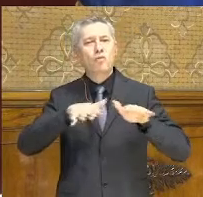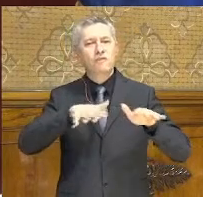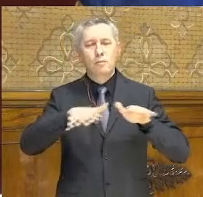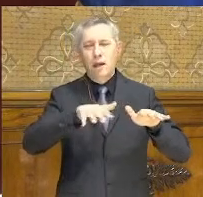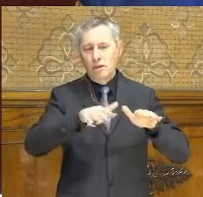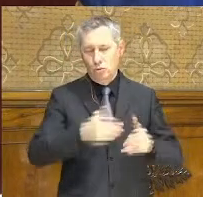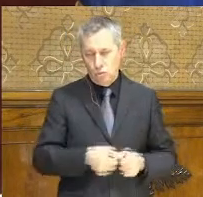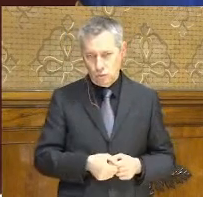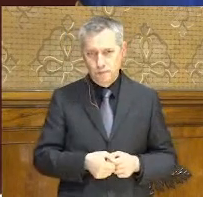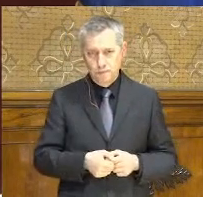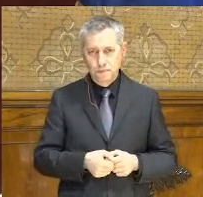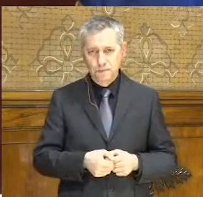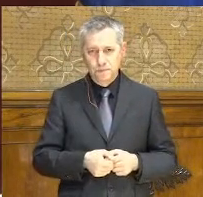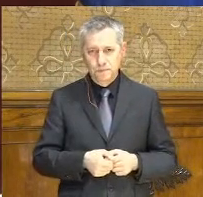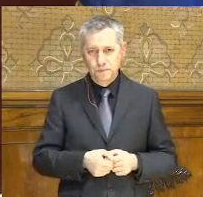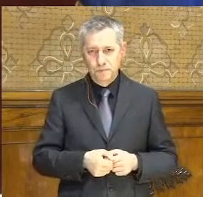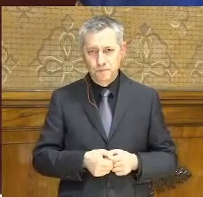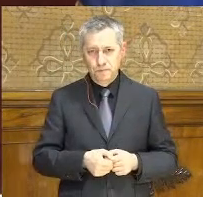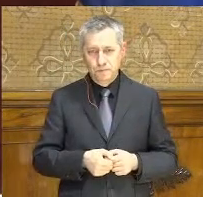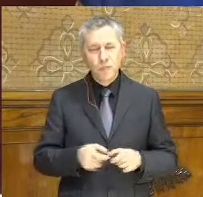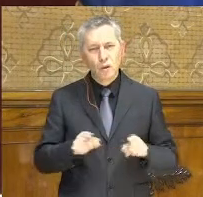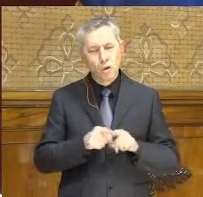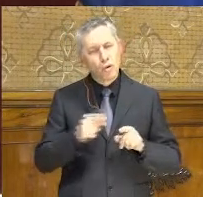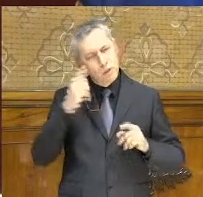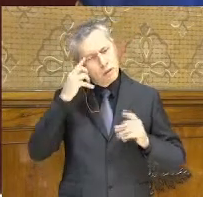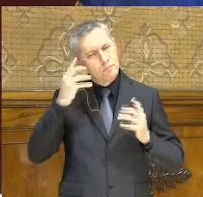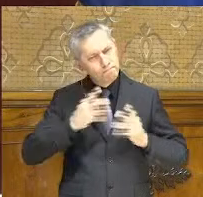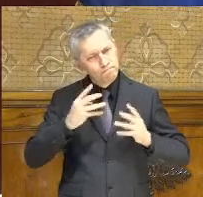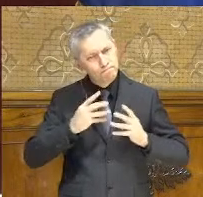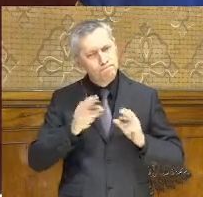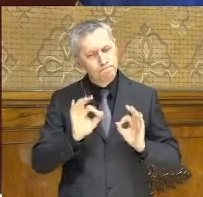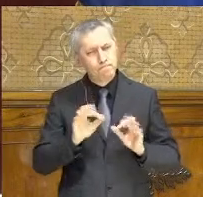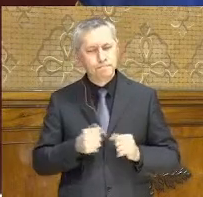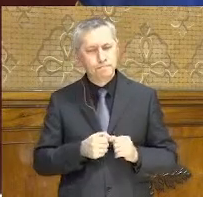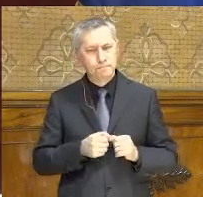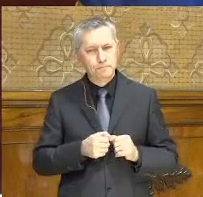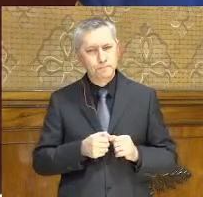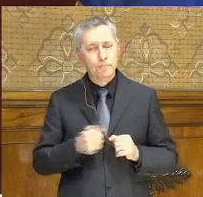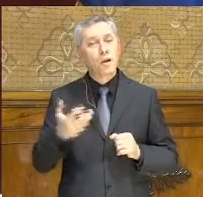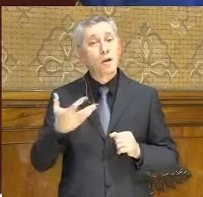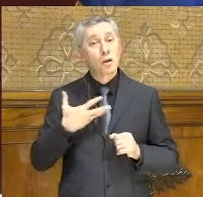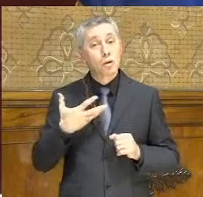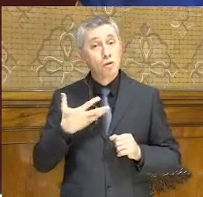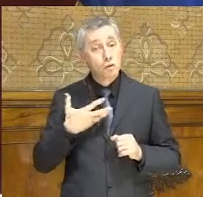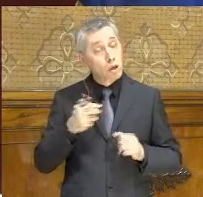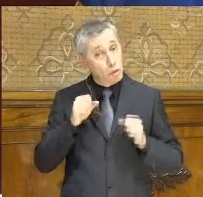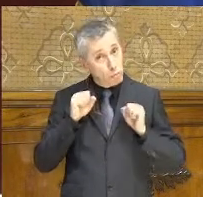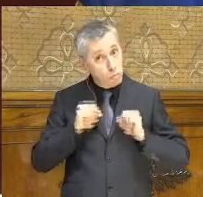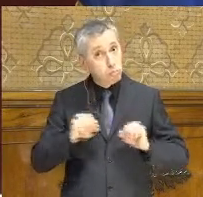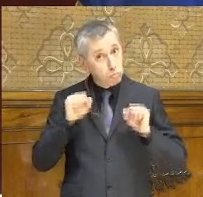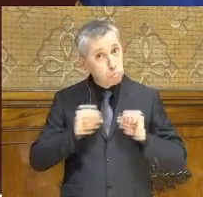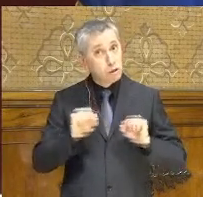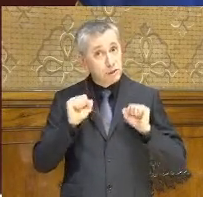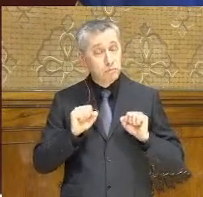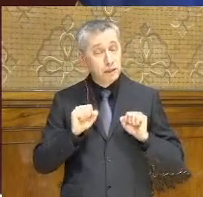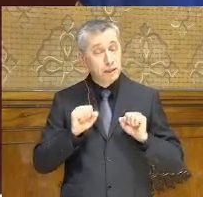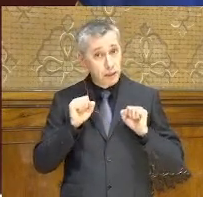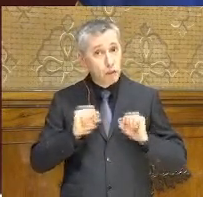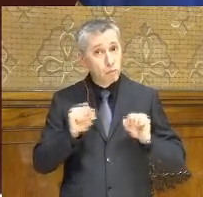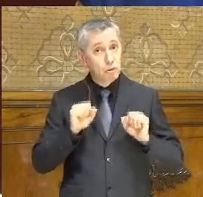itself. So we often discuss the gatherings, the assemblies of freedom